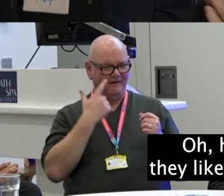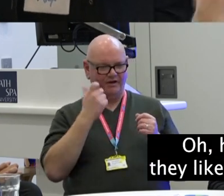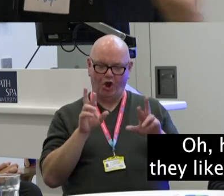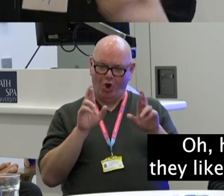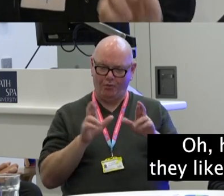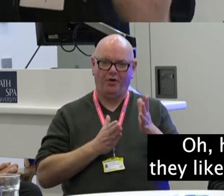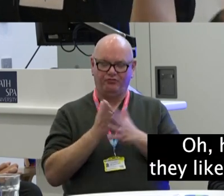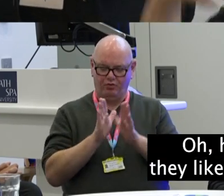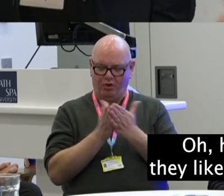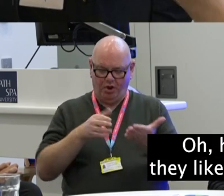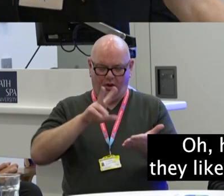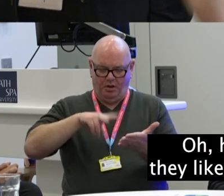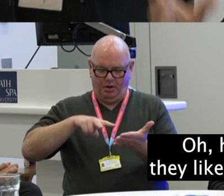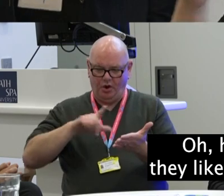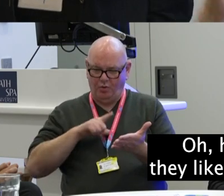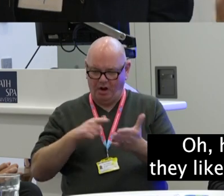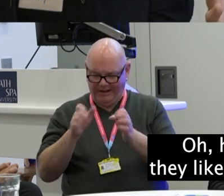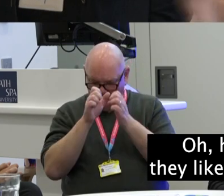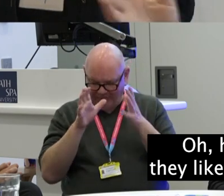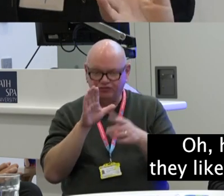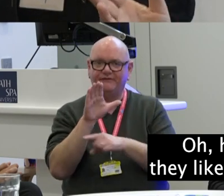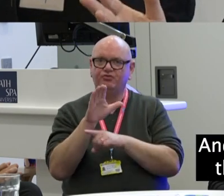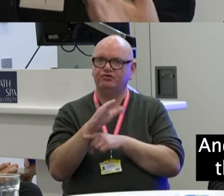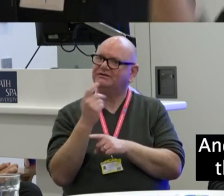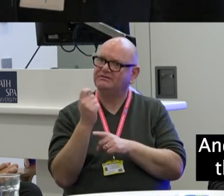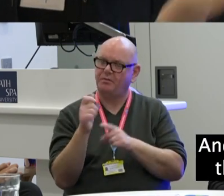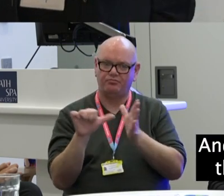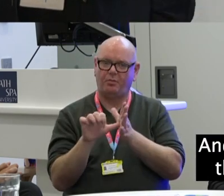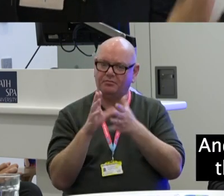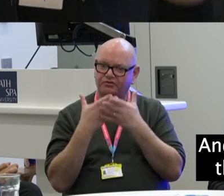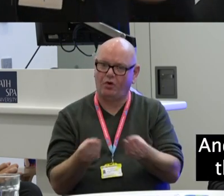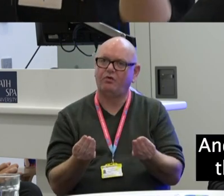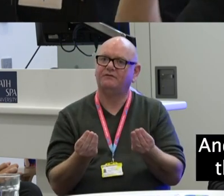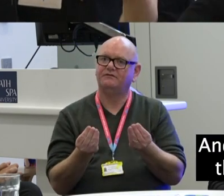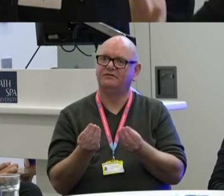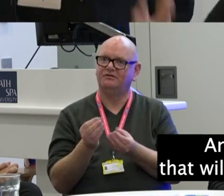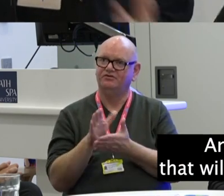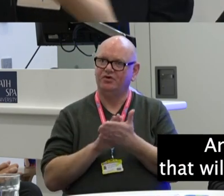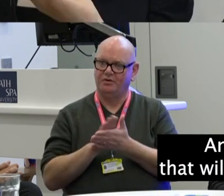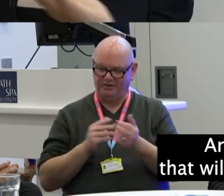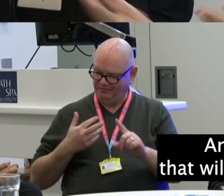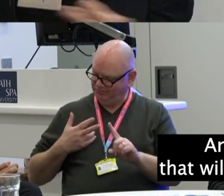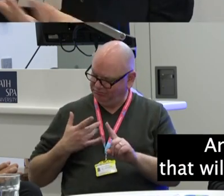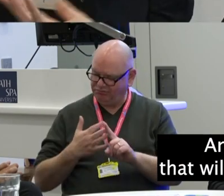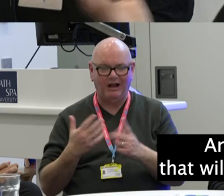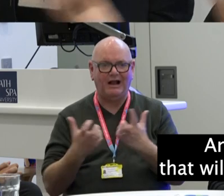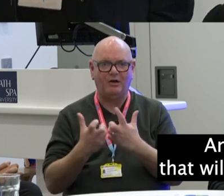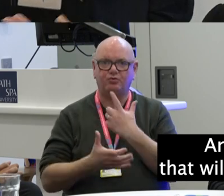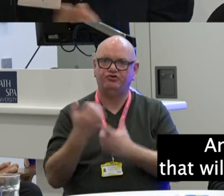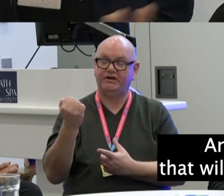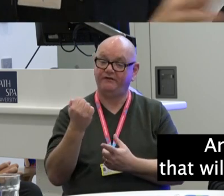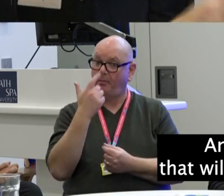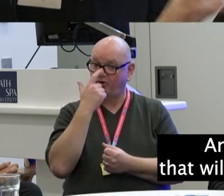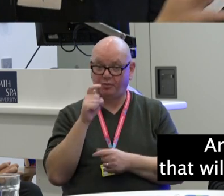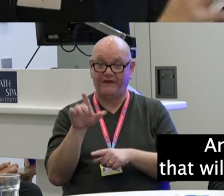like, oh, here's a future where actually they've solved some of these problems, and this is maybe the journey that they went to get there. And they may not be futures that will ever